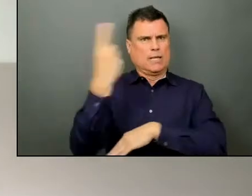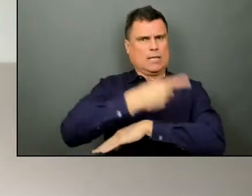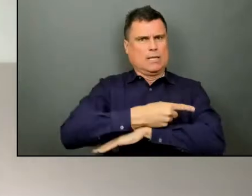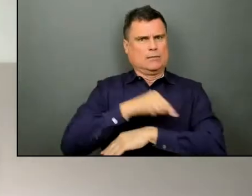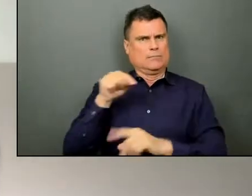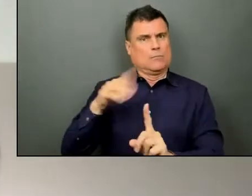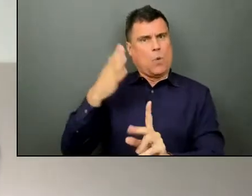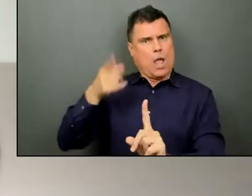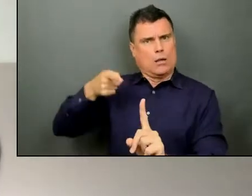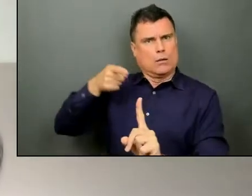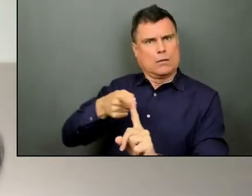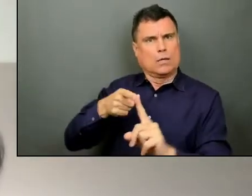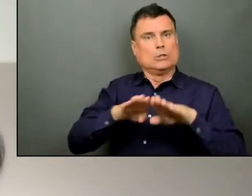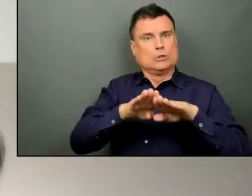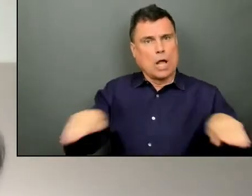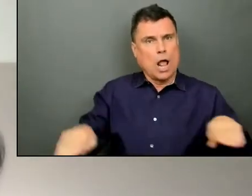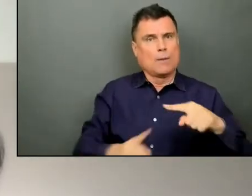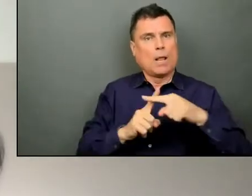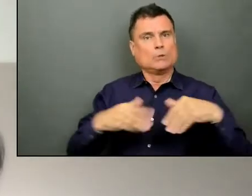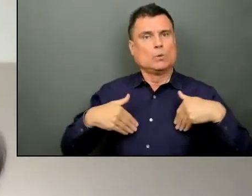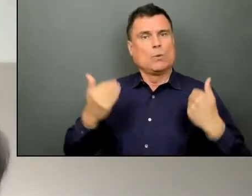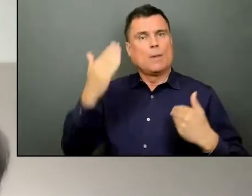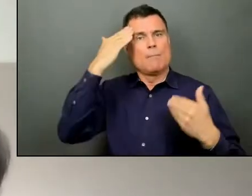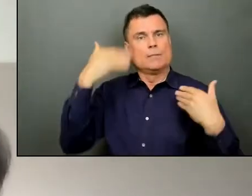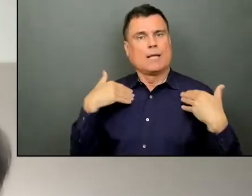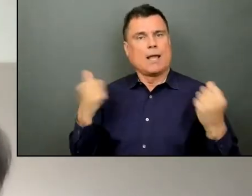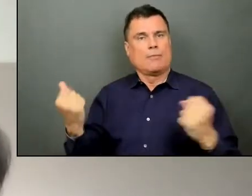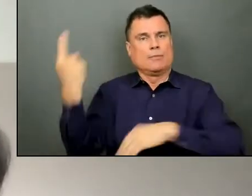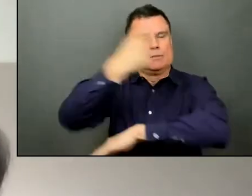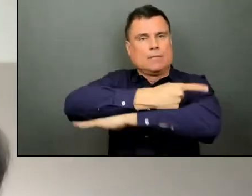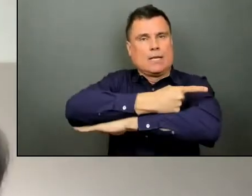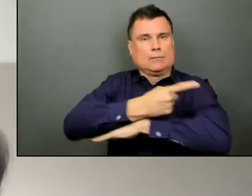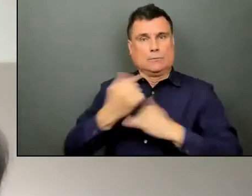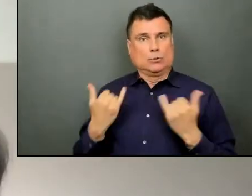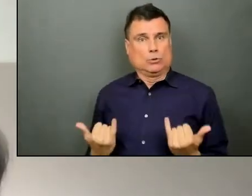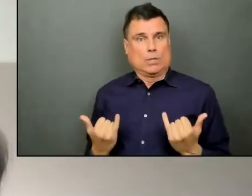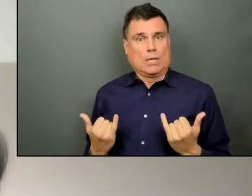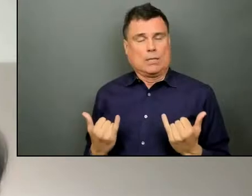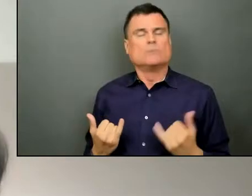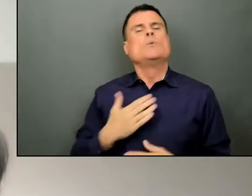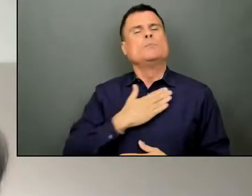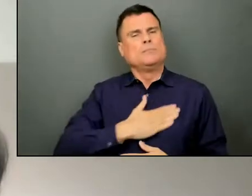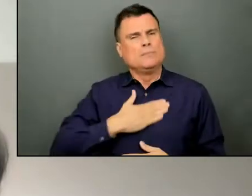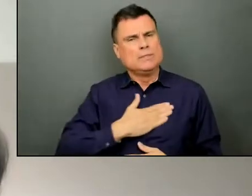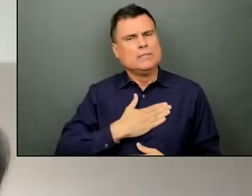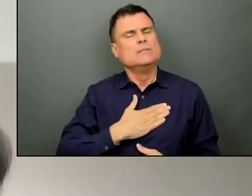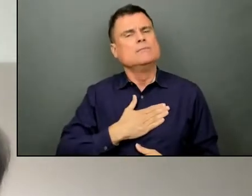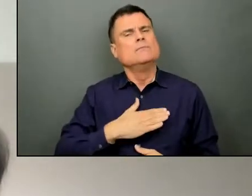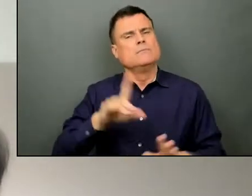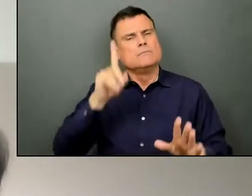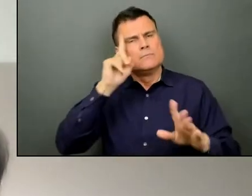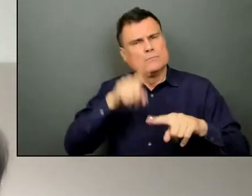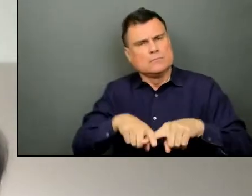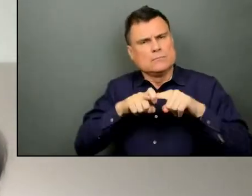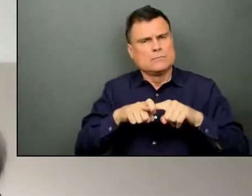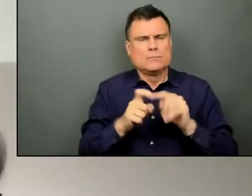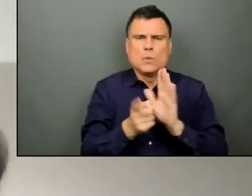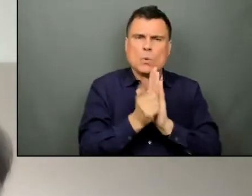Causes us to take a moment to just reflect on what that means and the importance of supporting